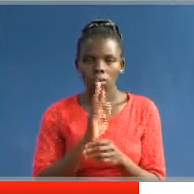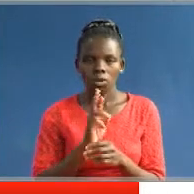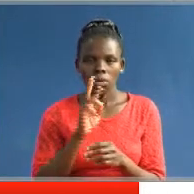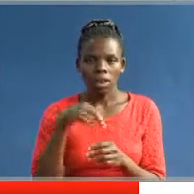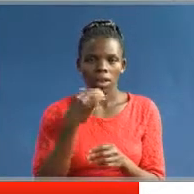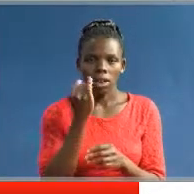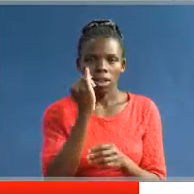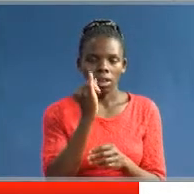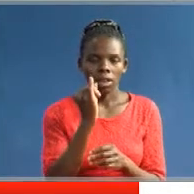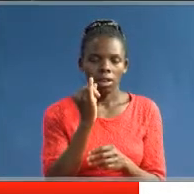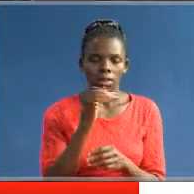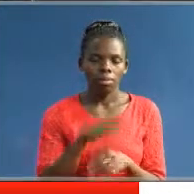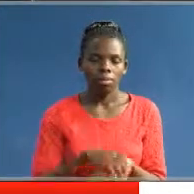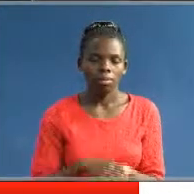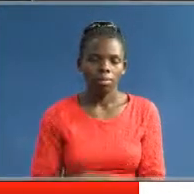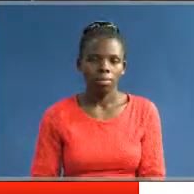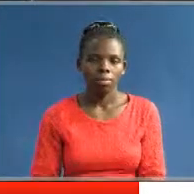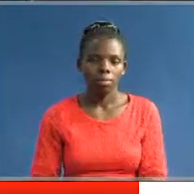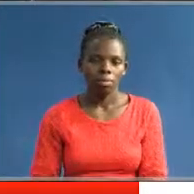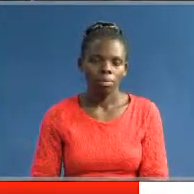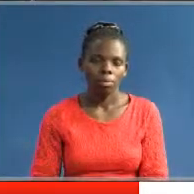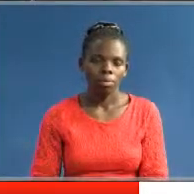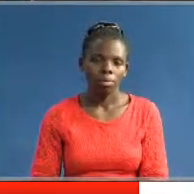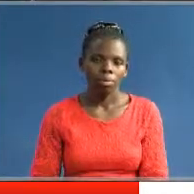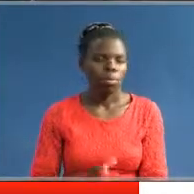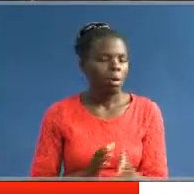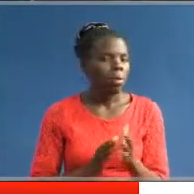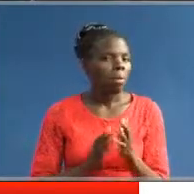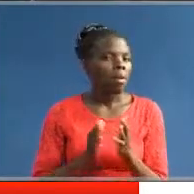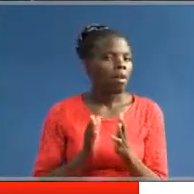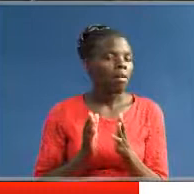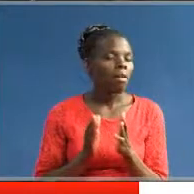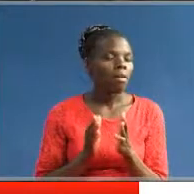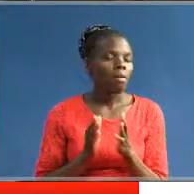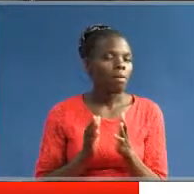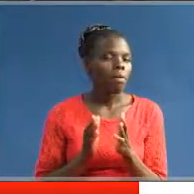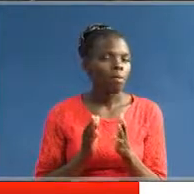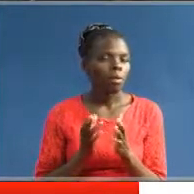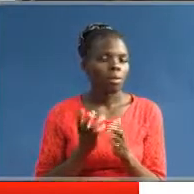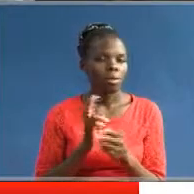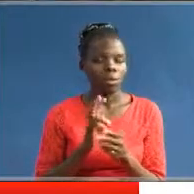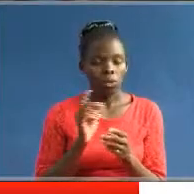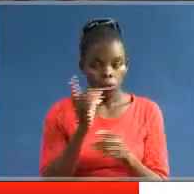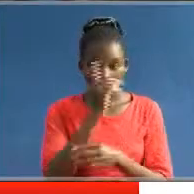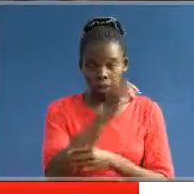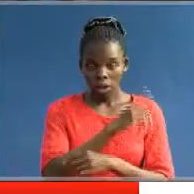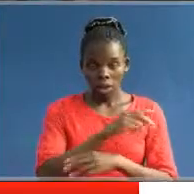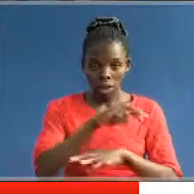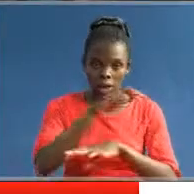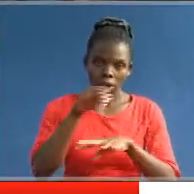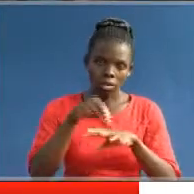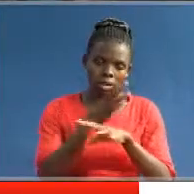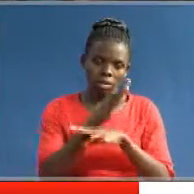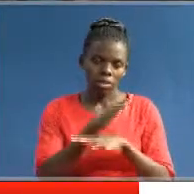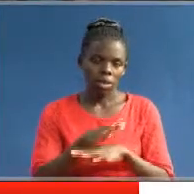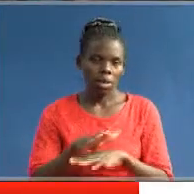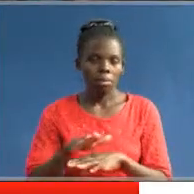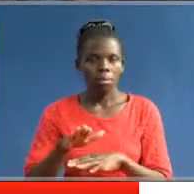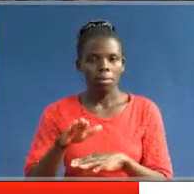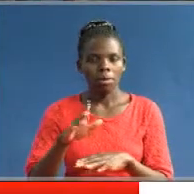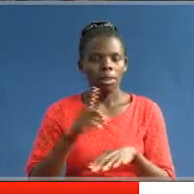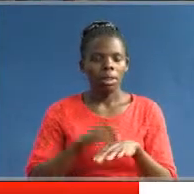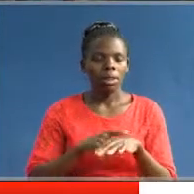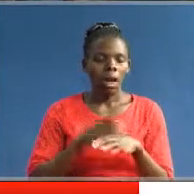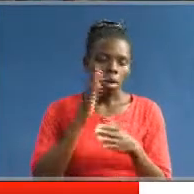Mwangi. Including one by private notice. A heated seat it was today at the National Assembly chambers during